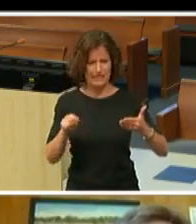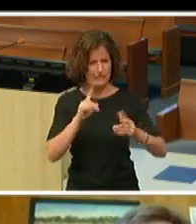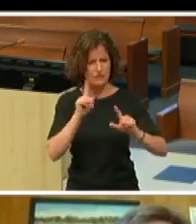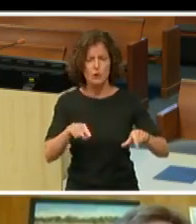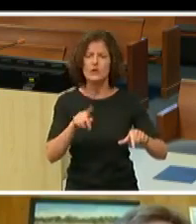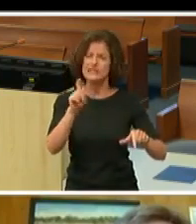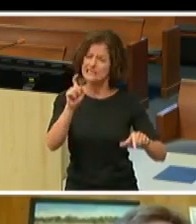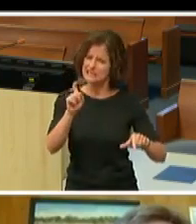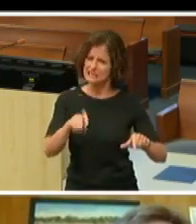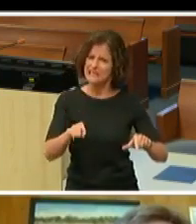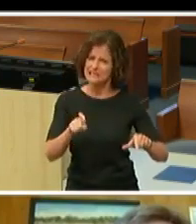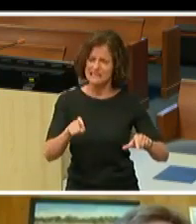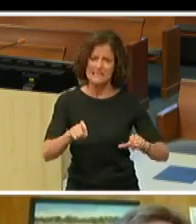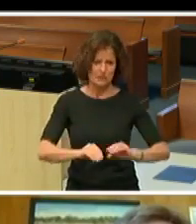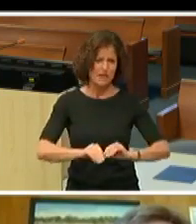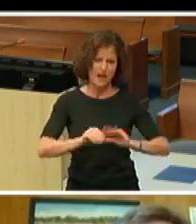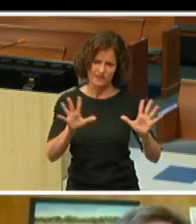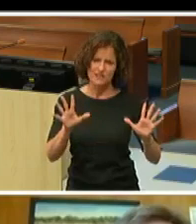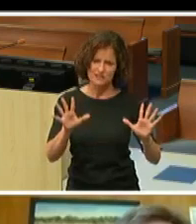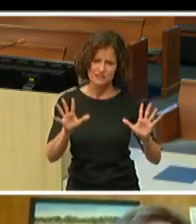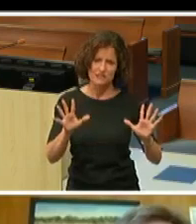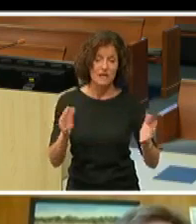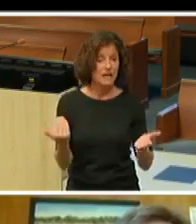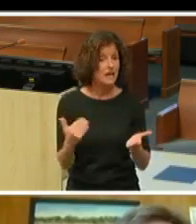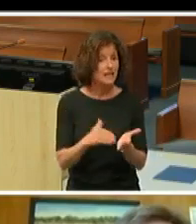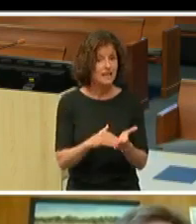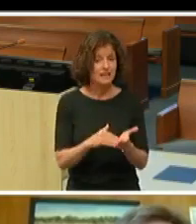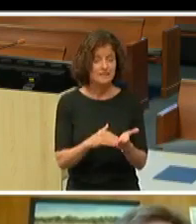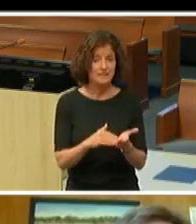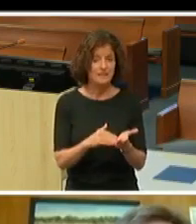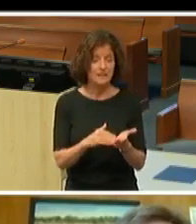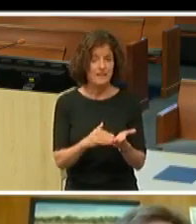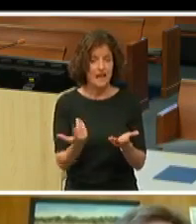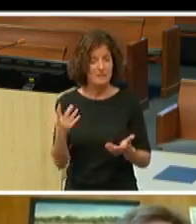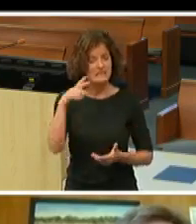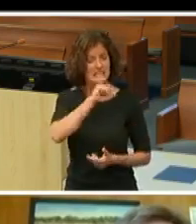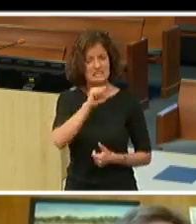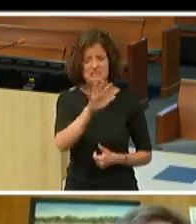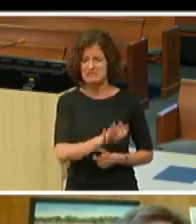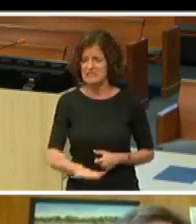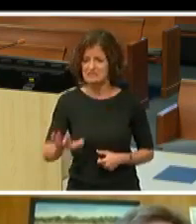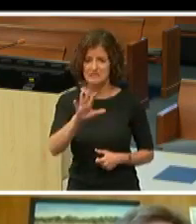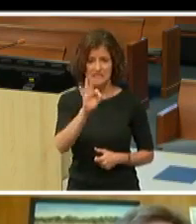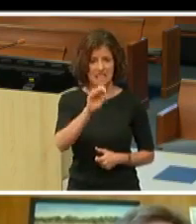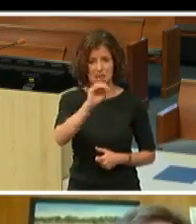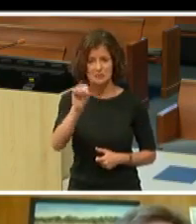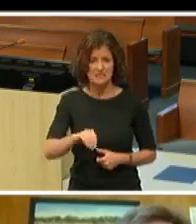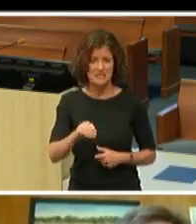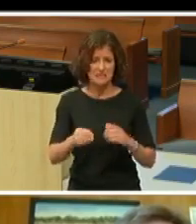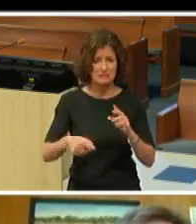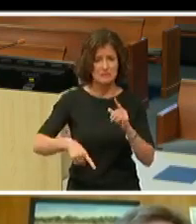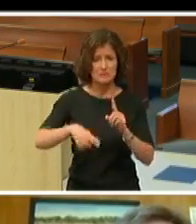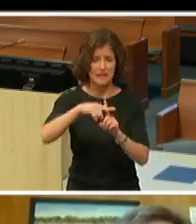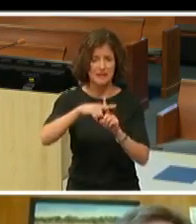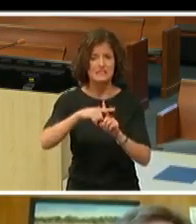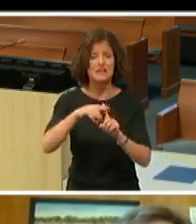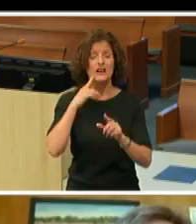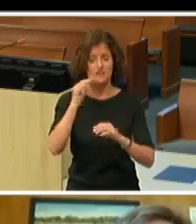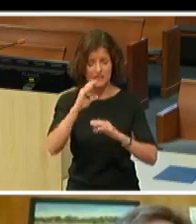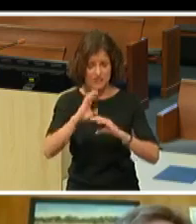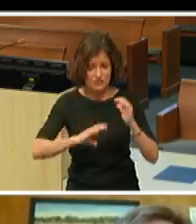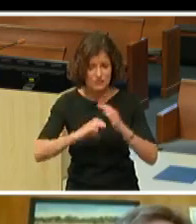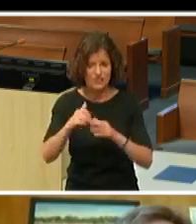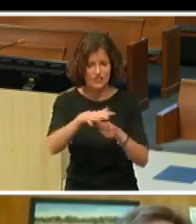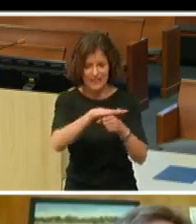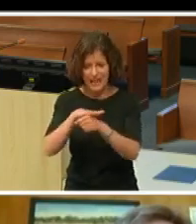to be obvious. Because again, I'm going to guess that 90%+ of all construction sites will be fine. And